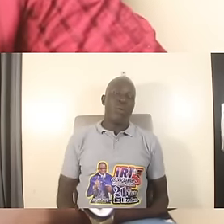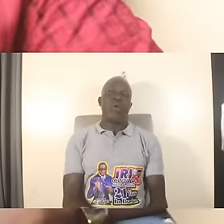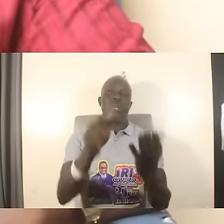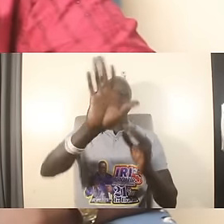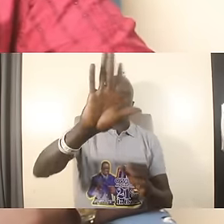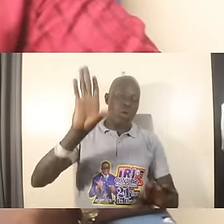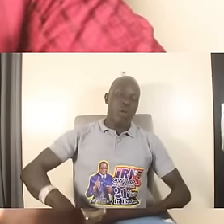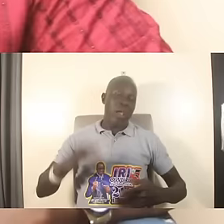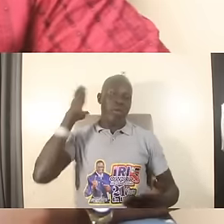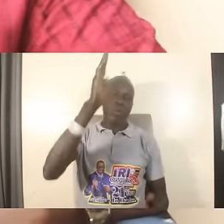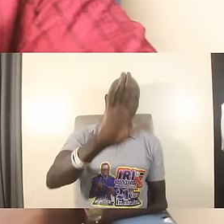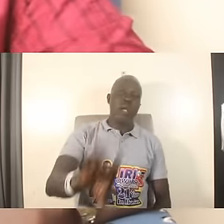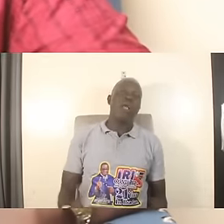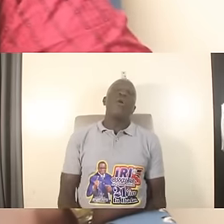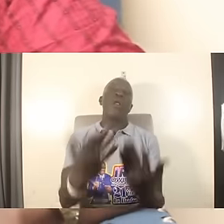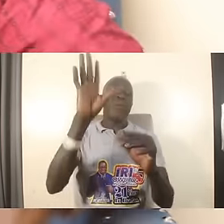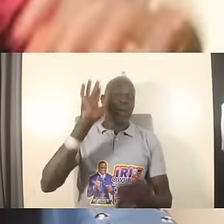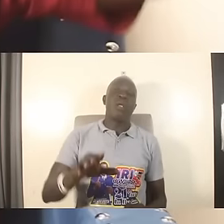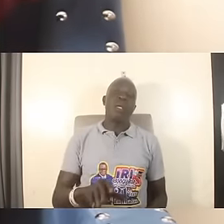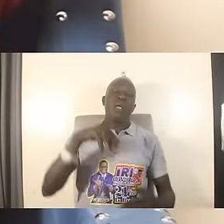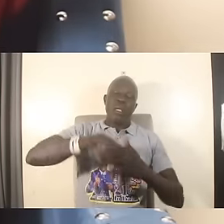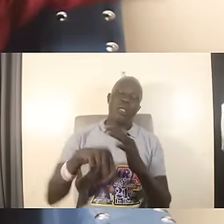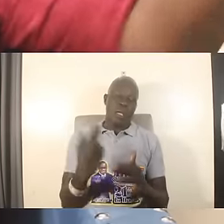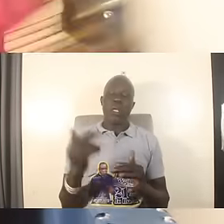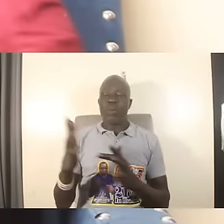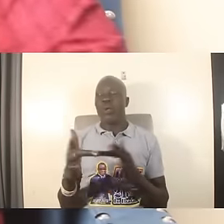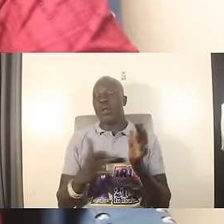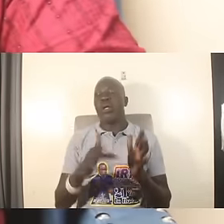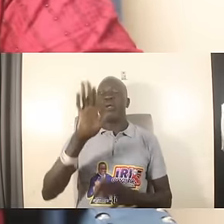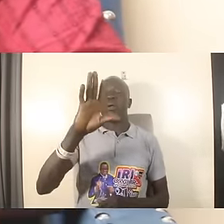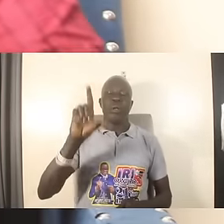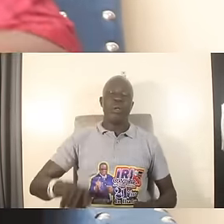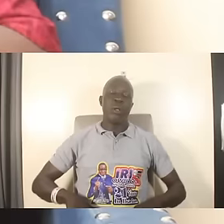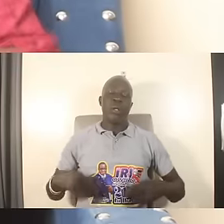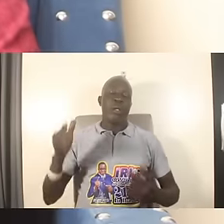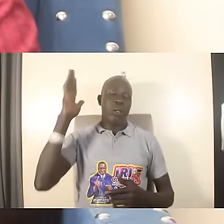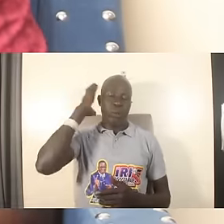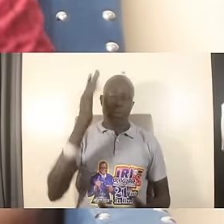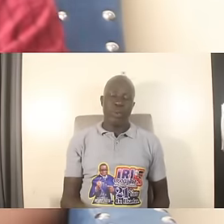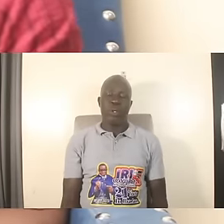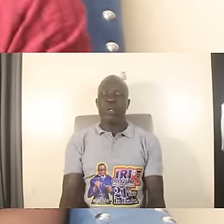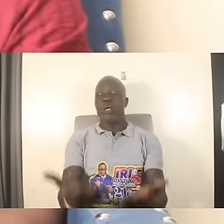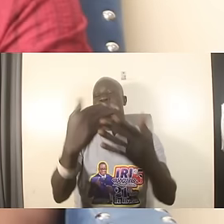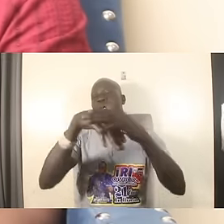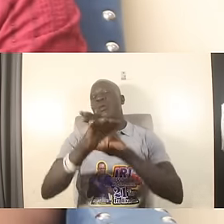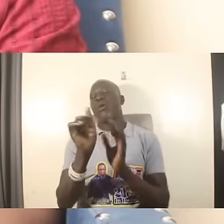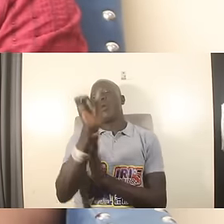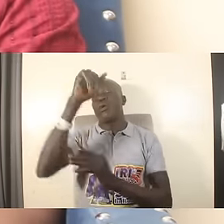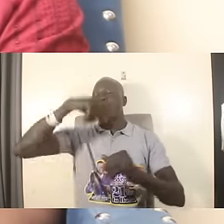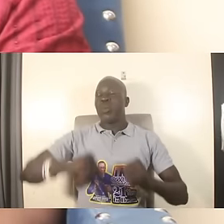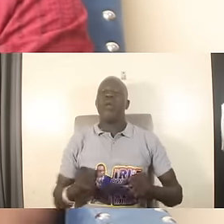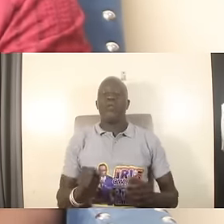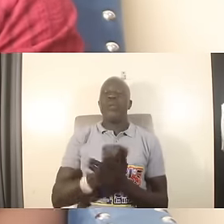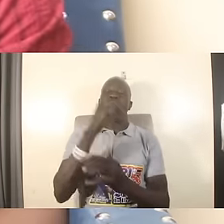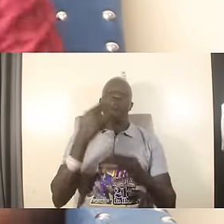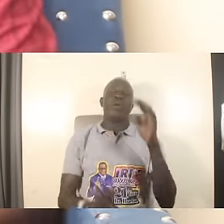amen aye re adide amen aye re adide amen in the name of ore ti ala fo ipade agbara yi mo mo